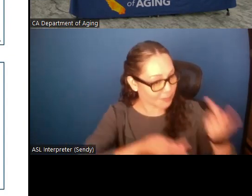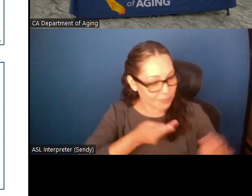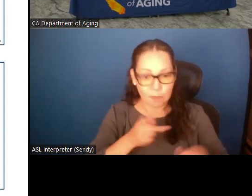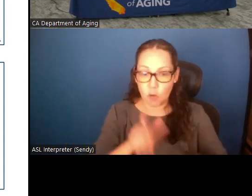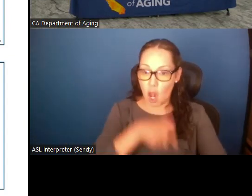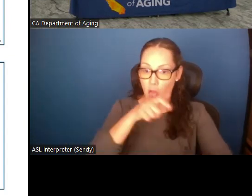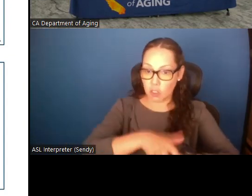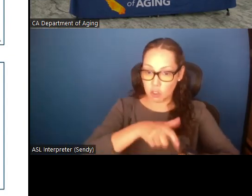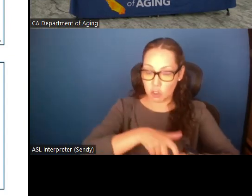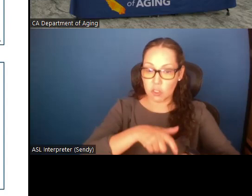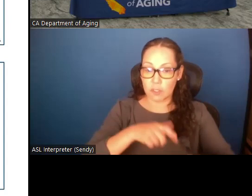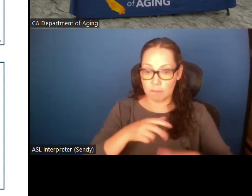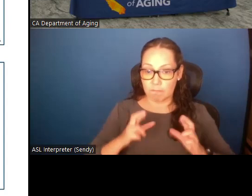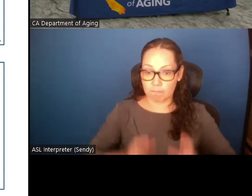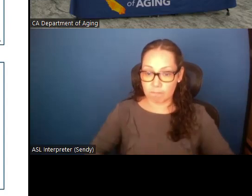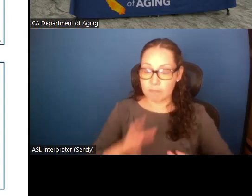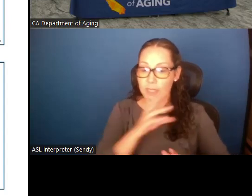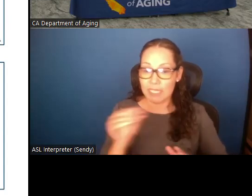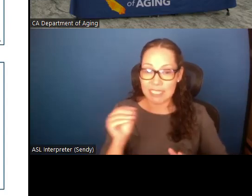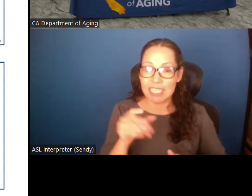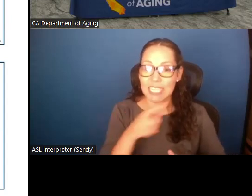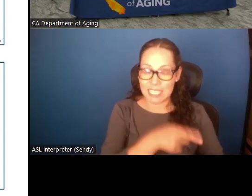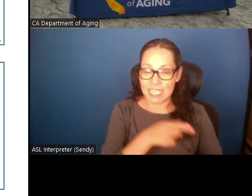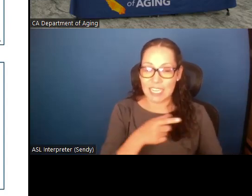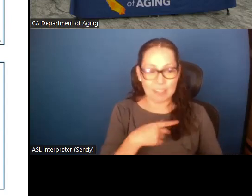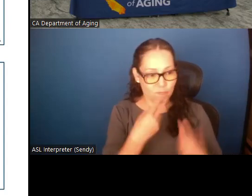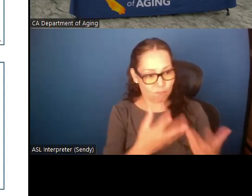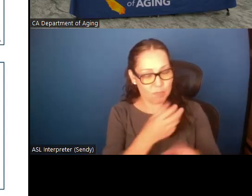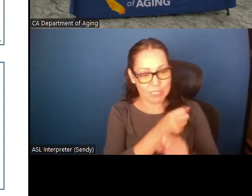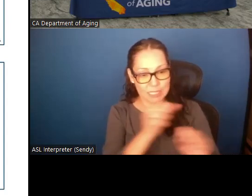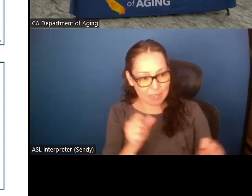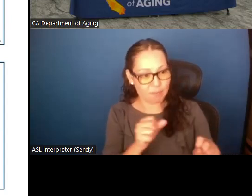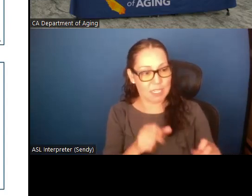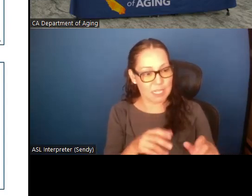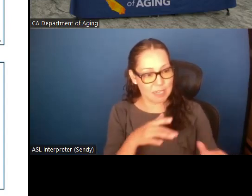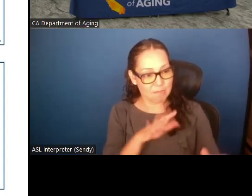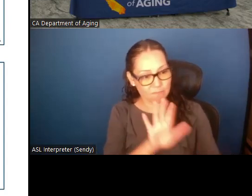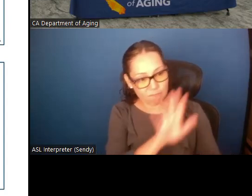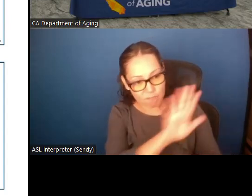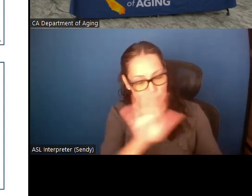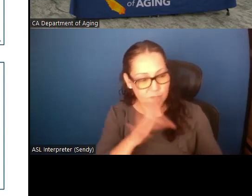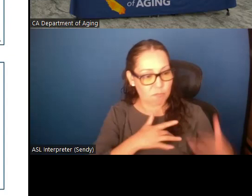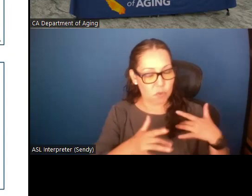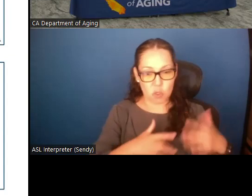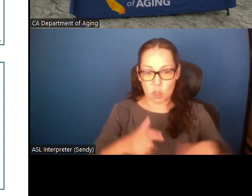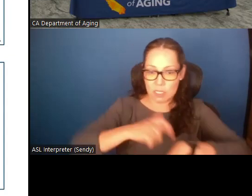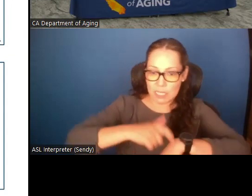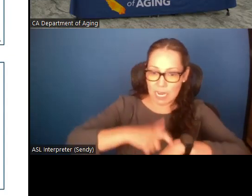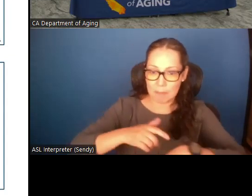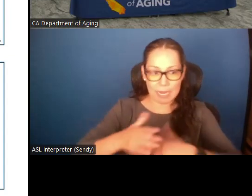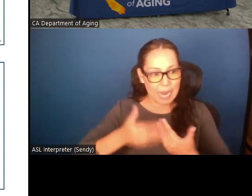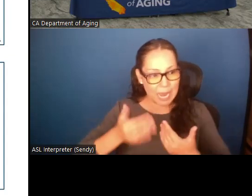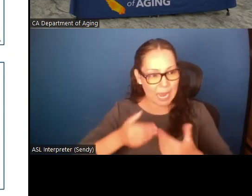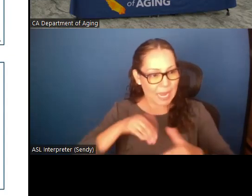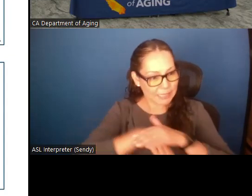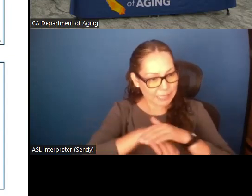enhanced steps to mitigate operational and safety considerations and enable timely access to visitors. So what this really speaks